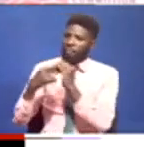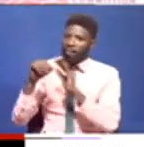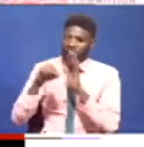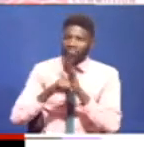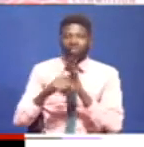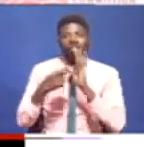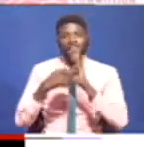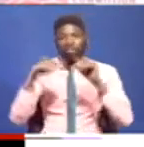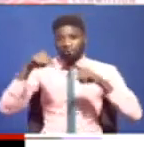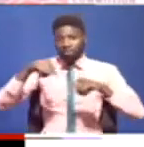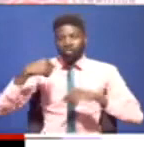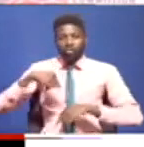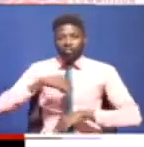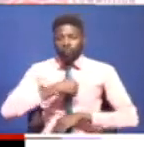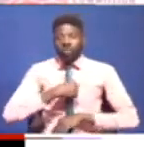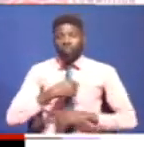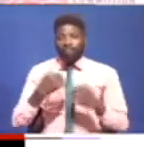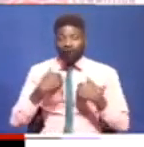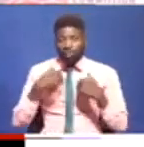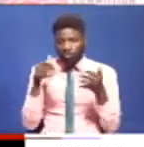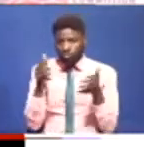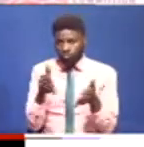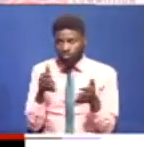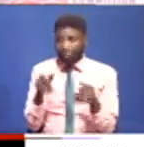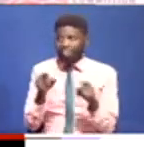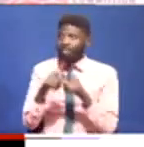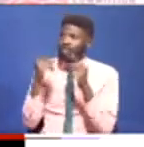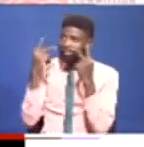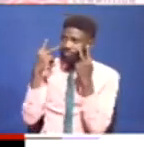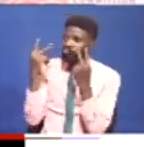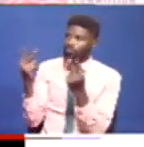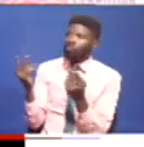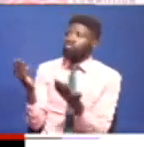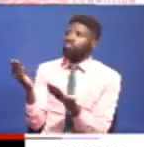this we have today, and when you look at